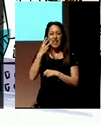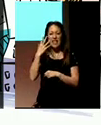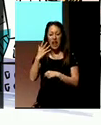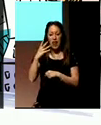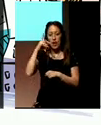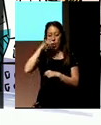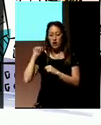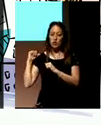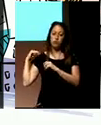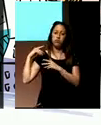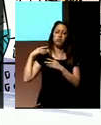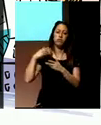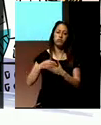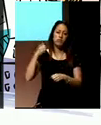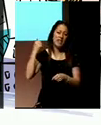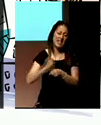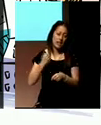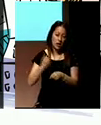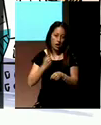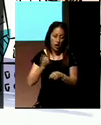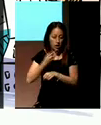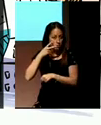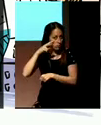35-year experience.